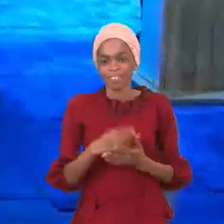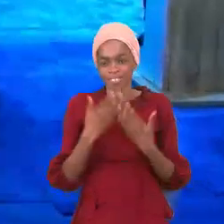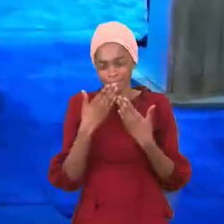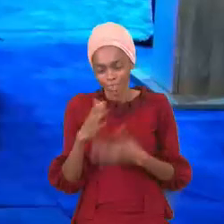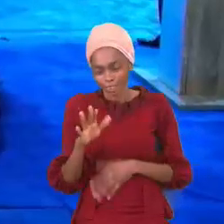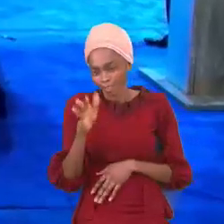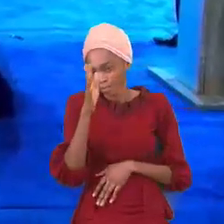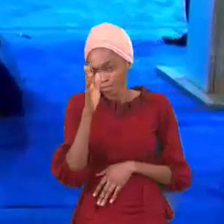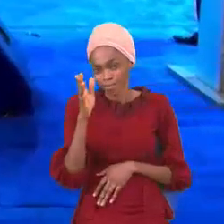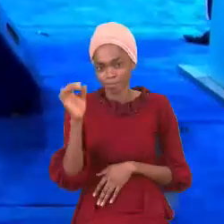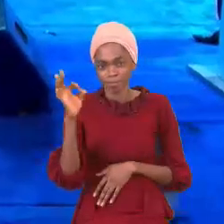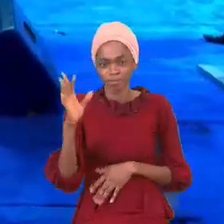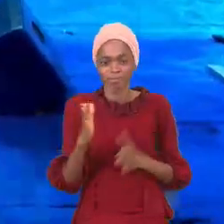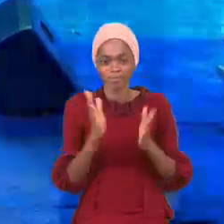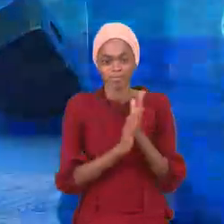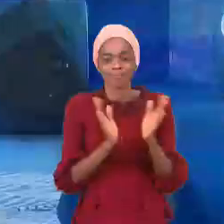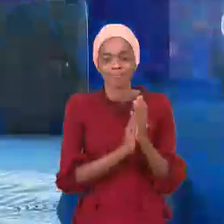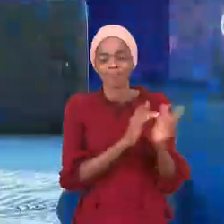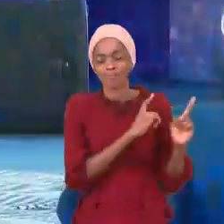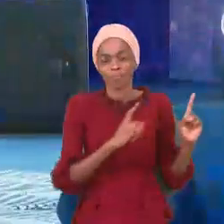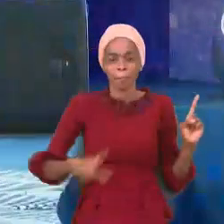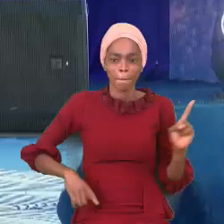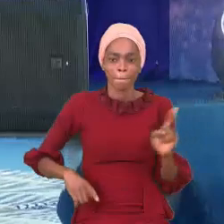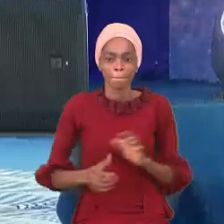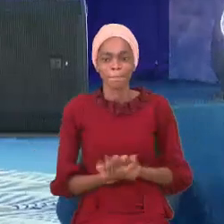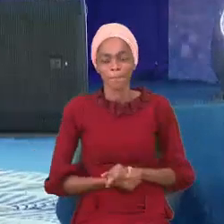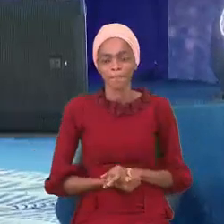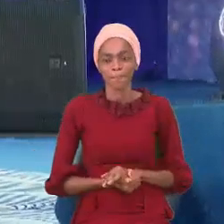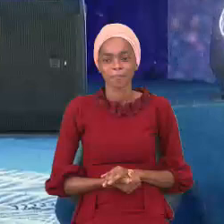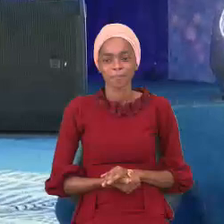clap. Praise the Lord.